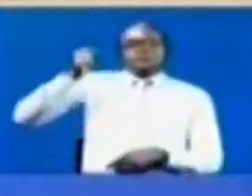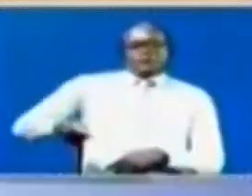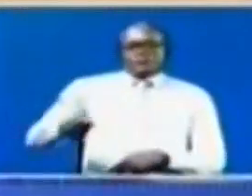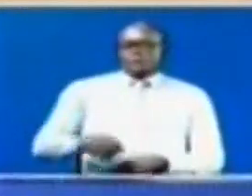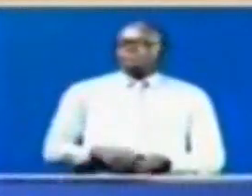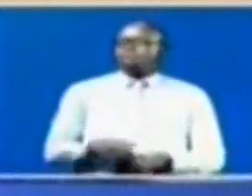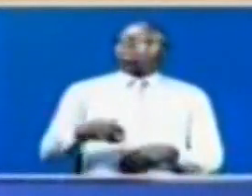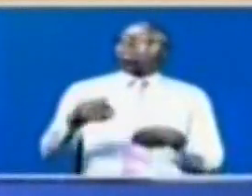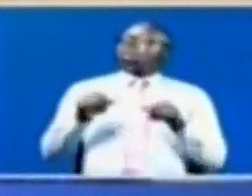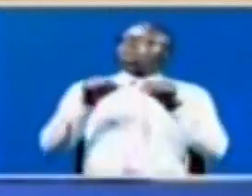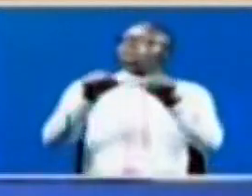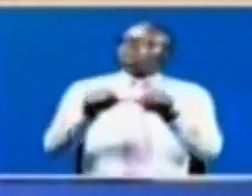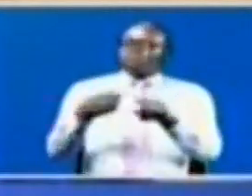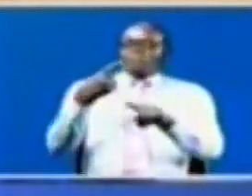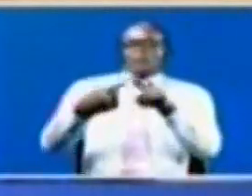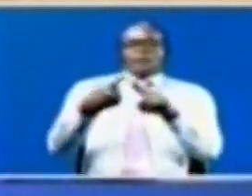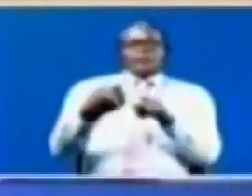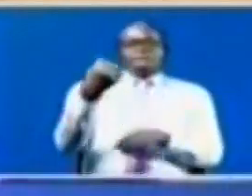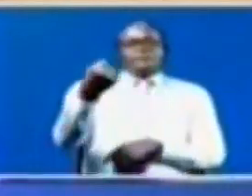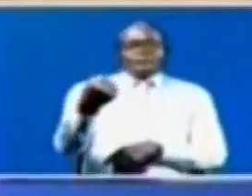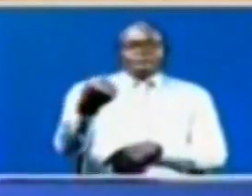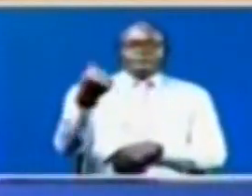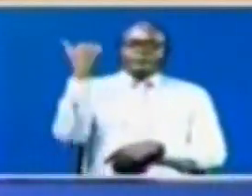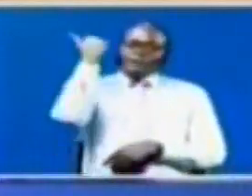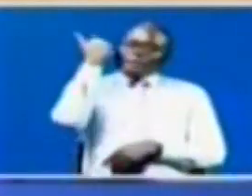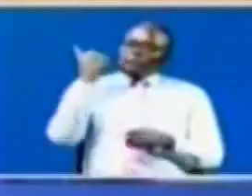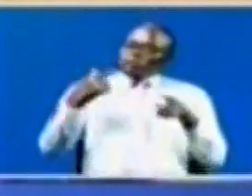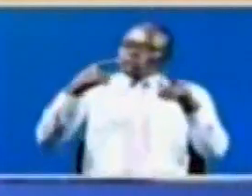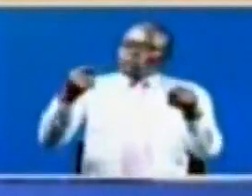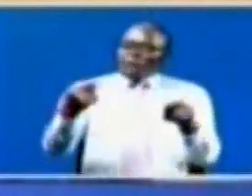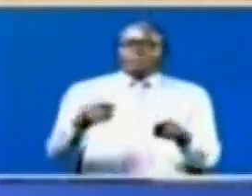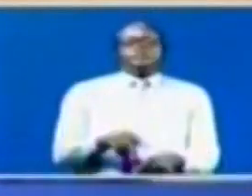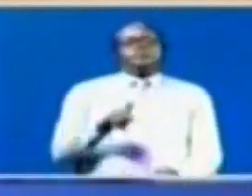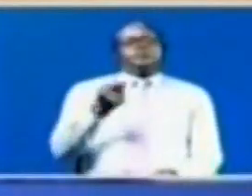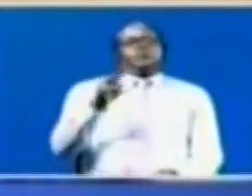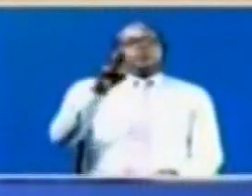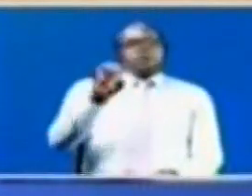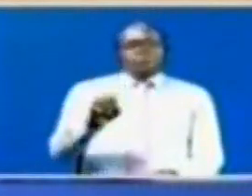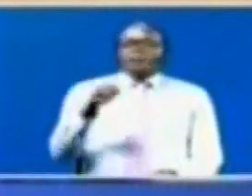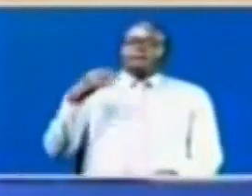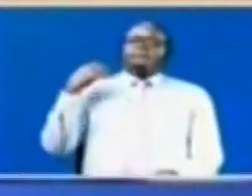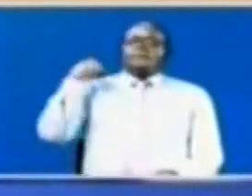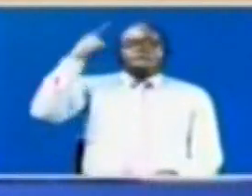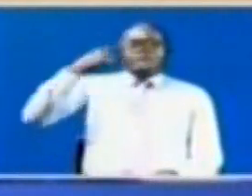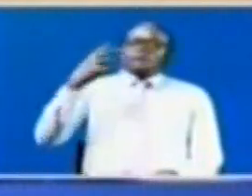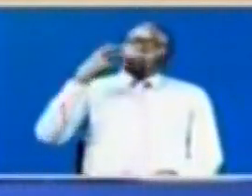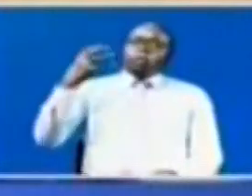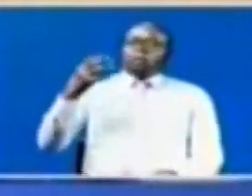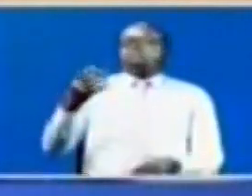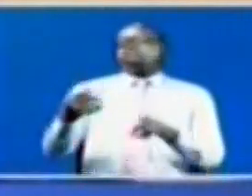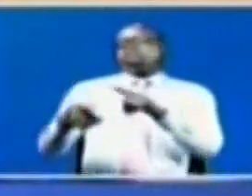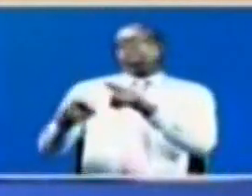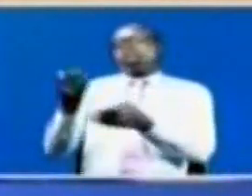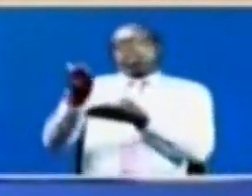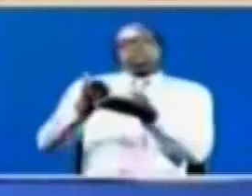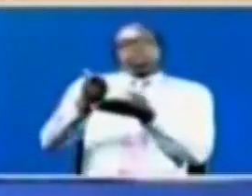the trial that has lasted 5 years, the court was further told Kome had a swollen face, he had deep cuts, and that his